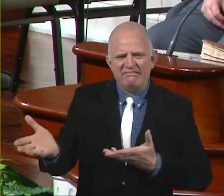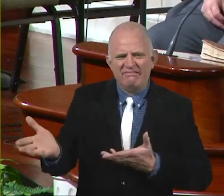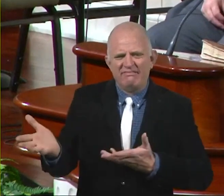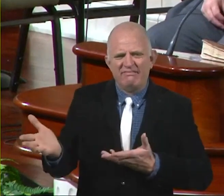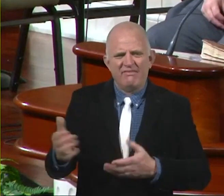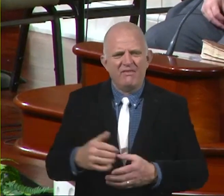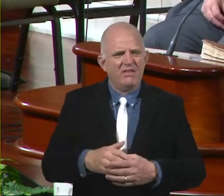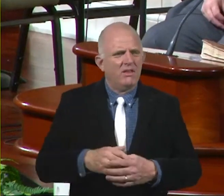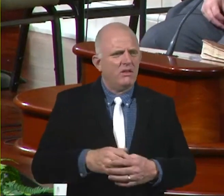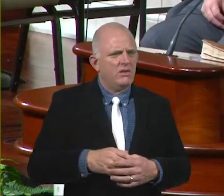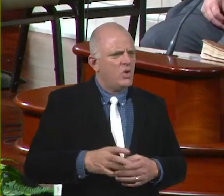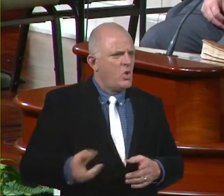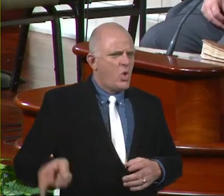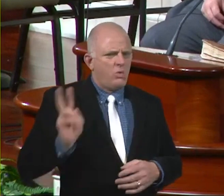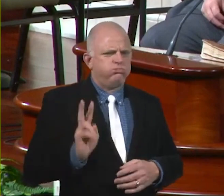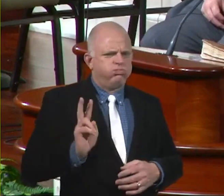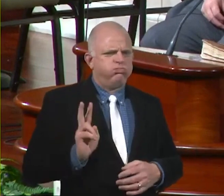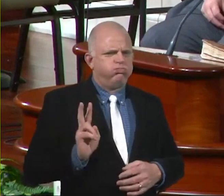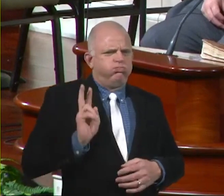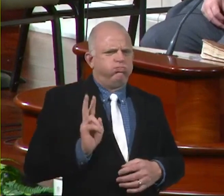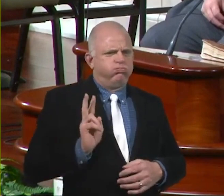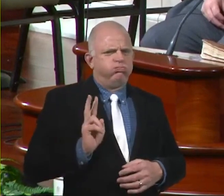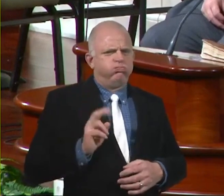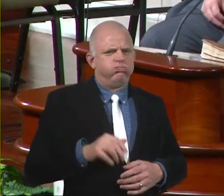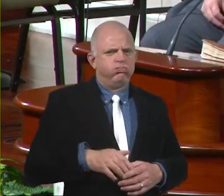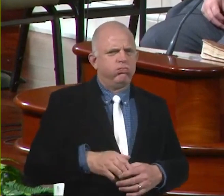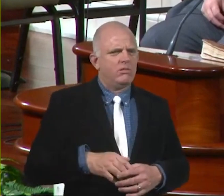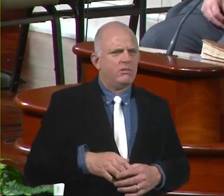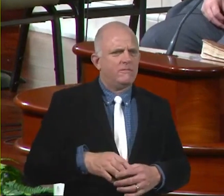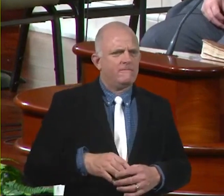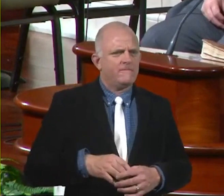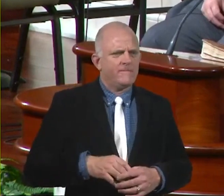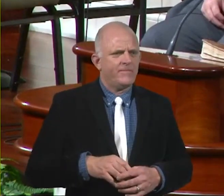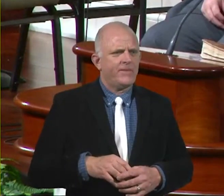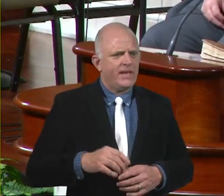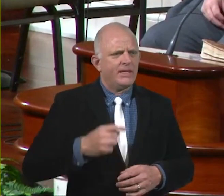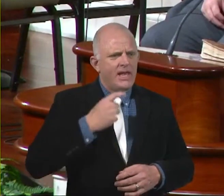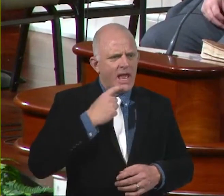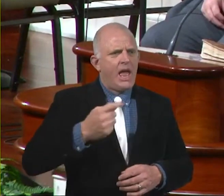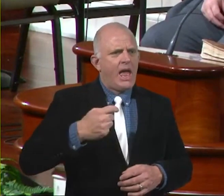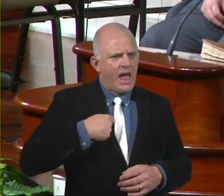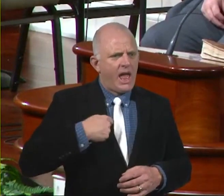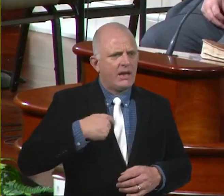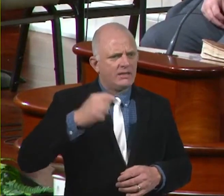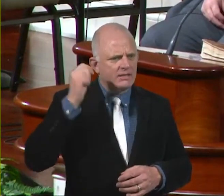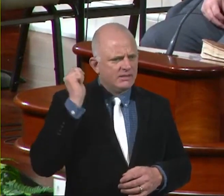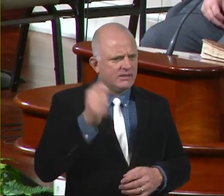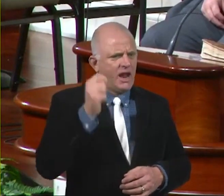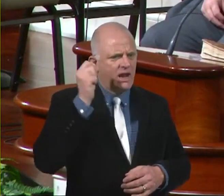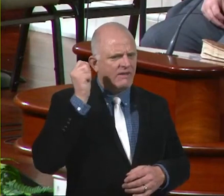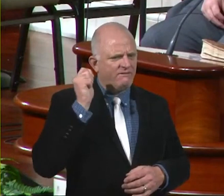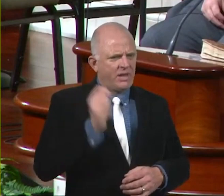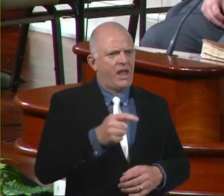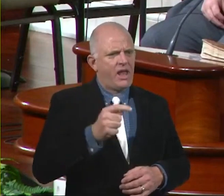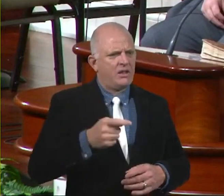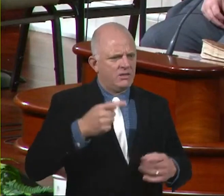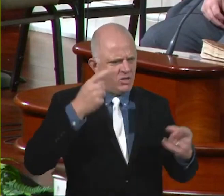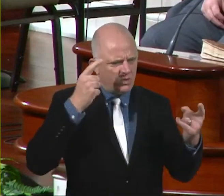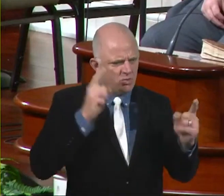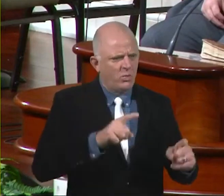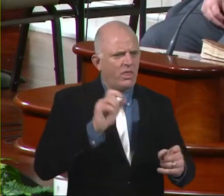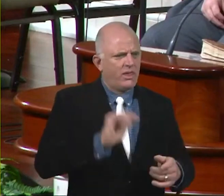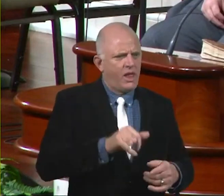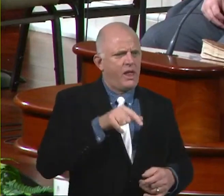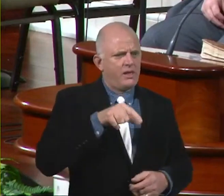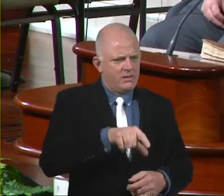One of them stood up, boy, and he stretched out about as tall as he could, and he said, I testify to you, that's